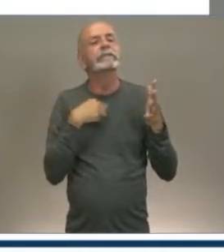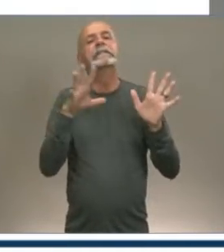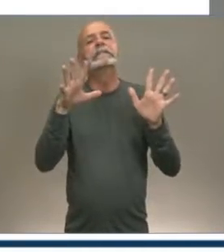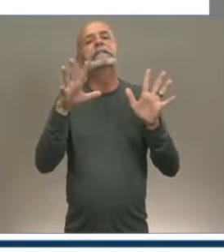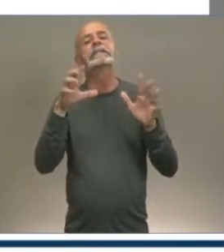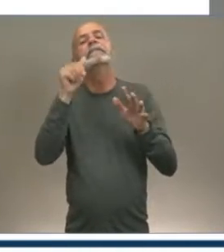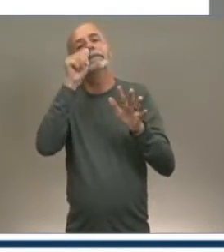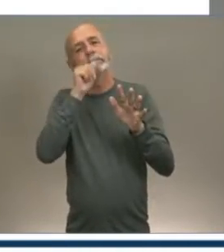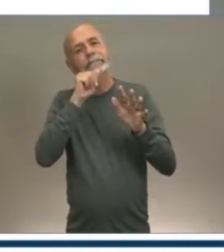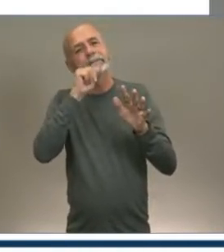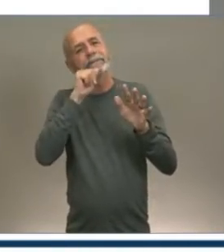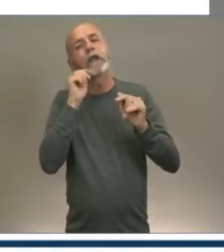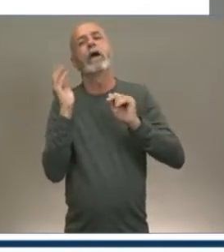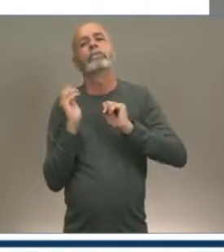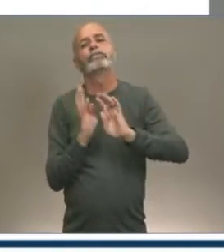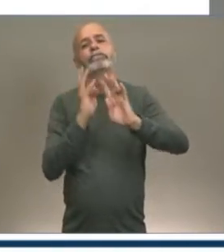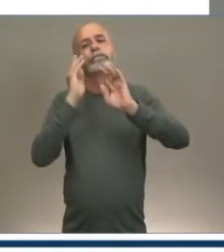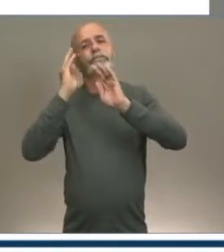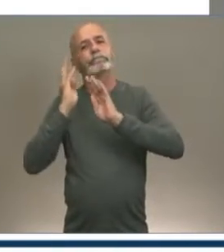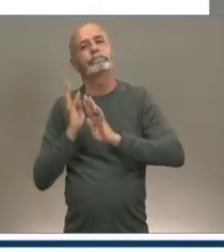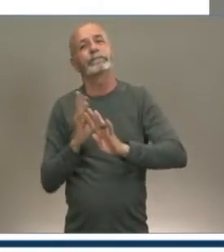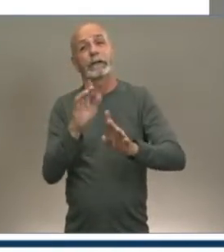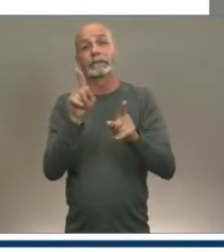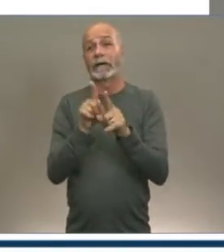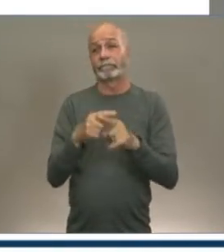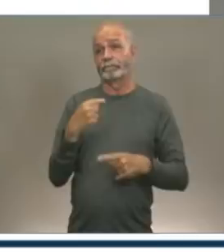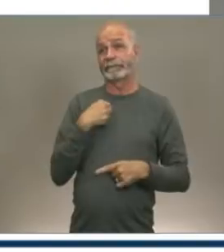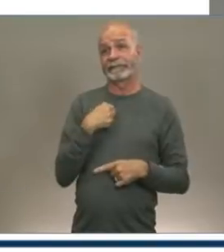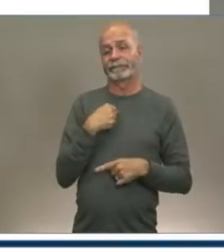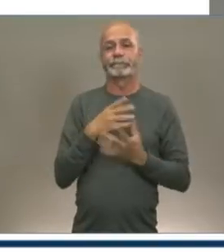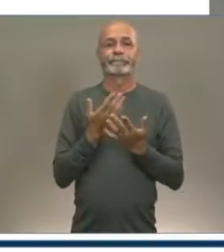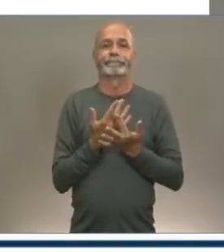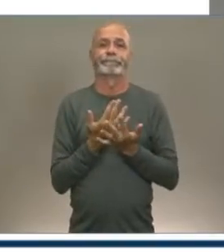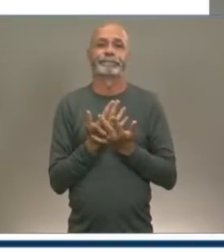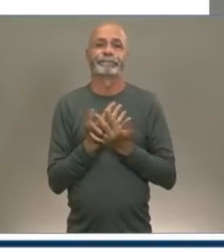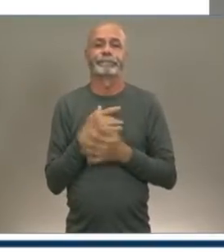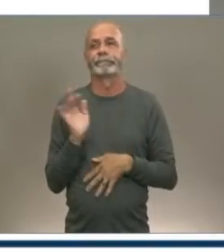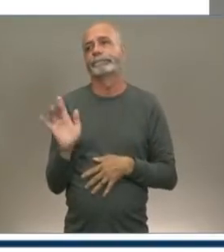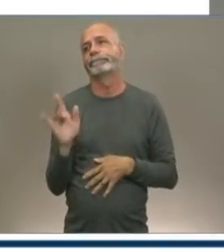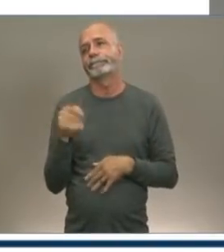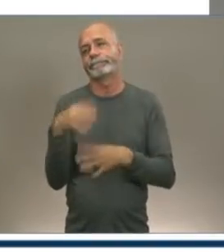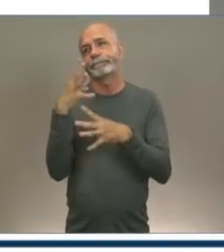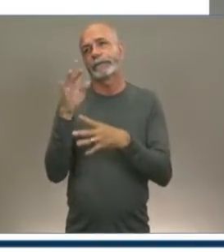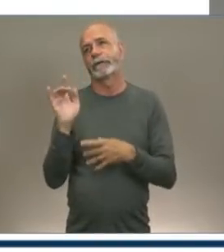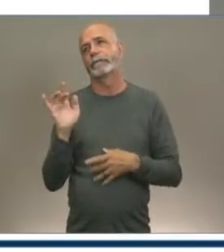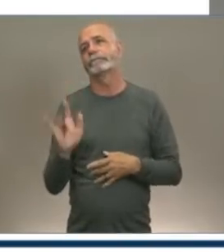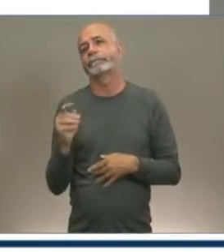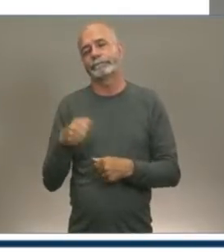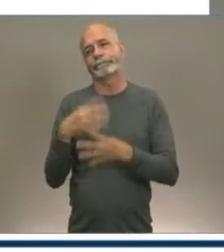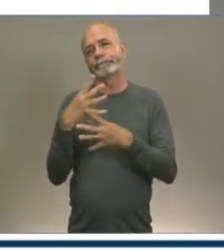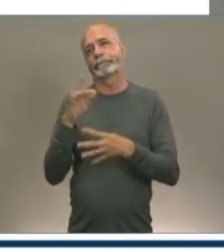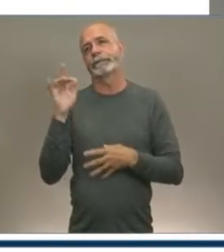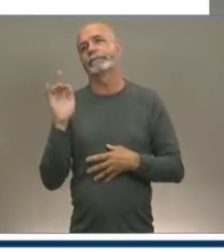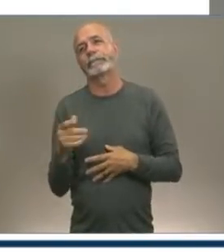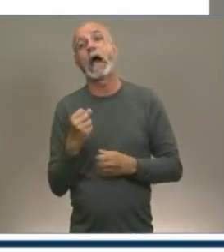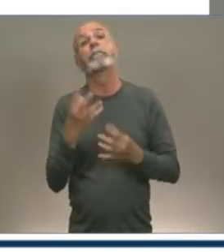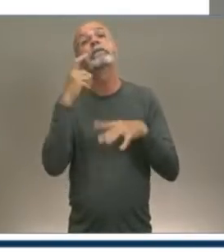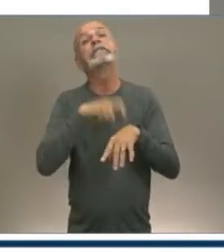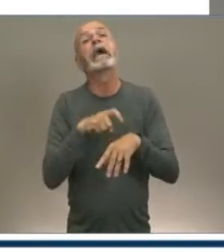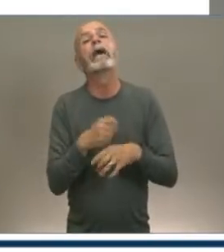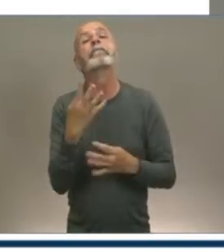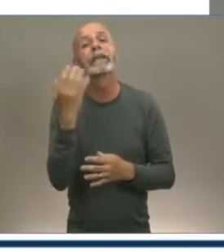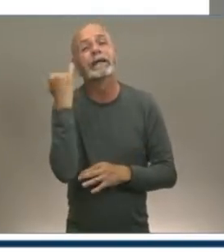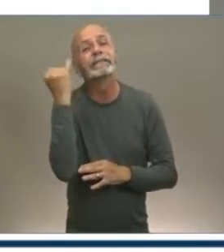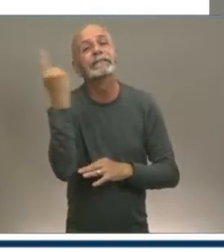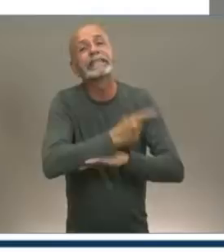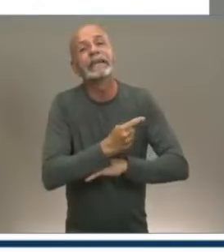Again, I'll use my personal experience. It took me 3 days of trying to get in to boom my appointment up, but I just kept trying, knowing that lots of